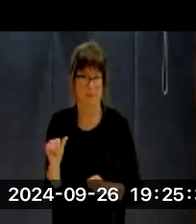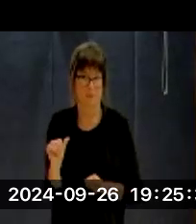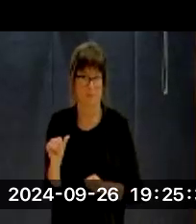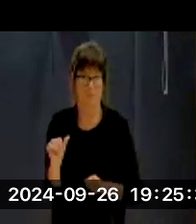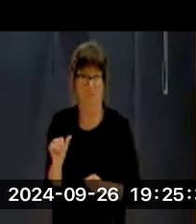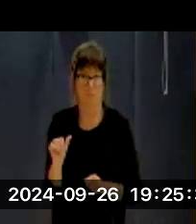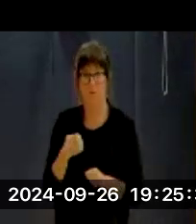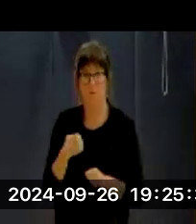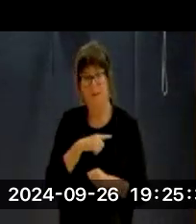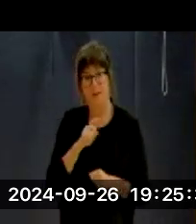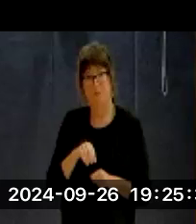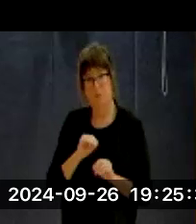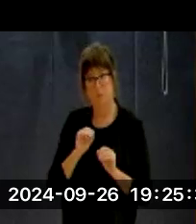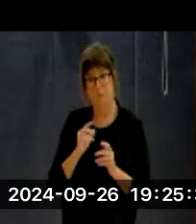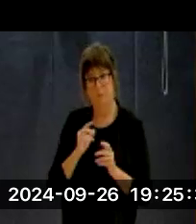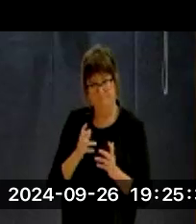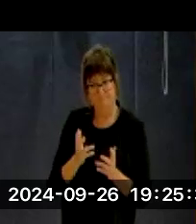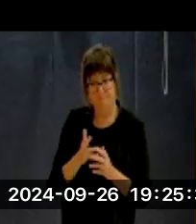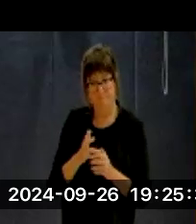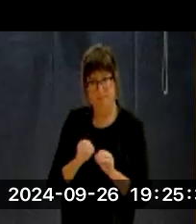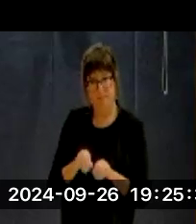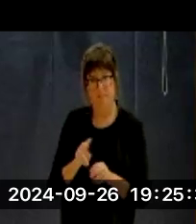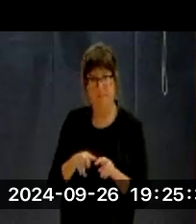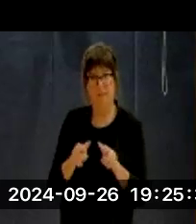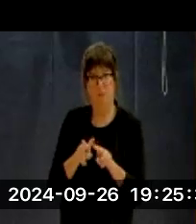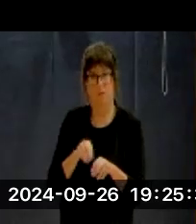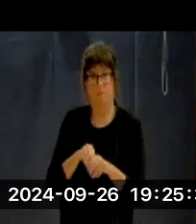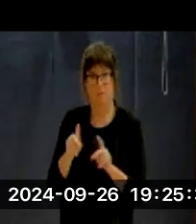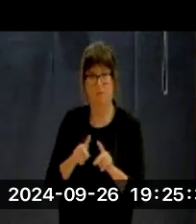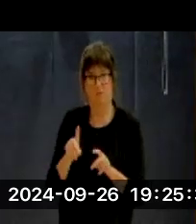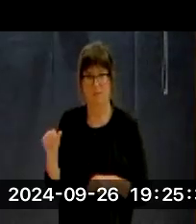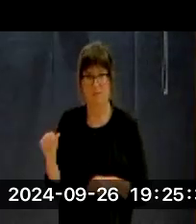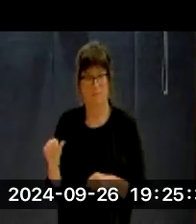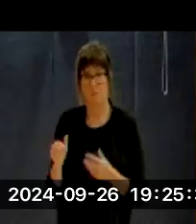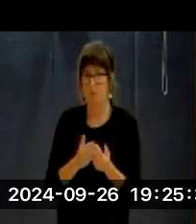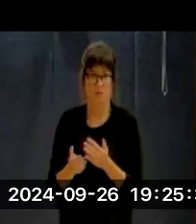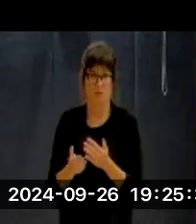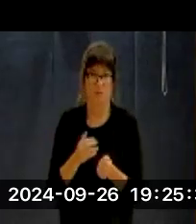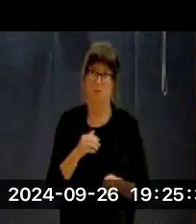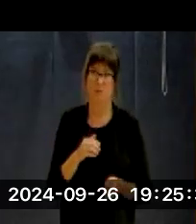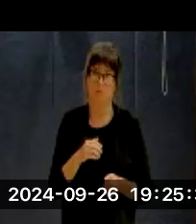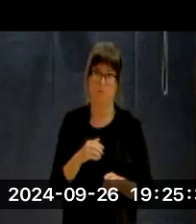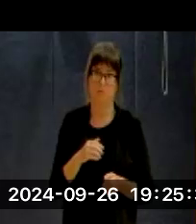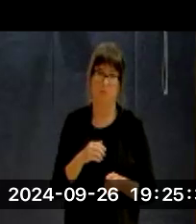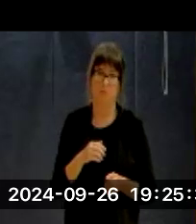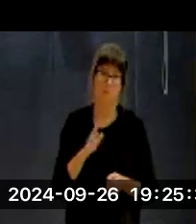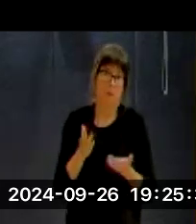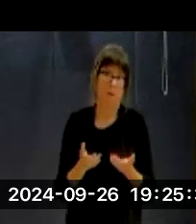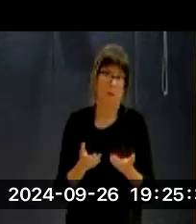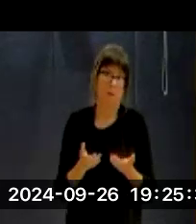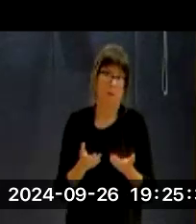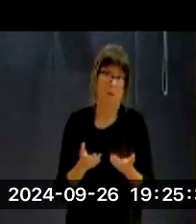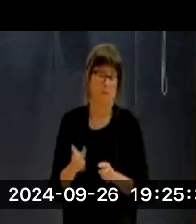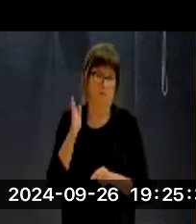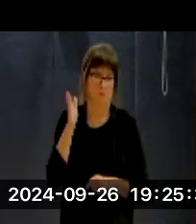a value in people who are disabled, regardless of whether or not one day someone might become